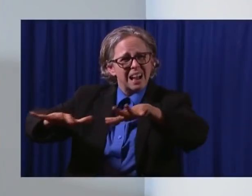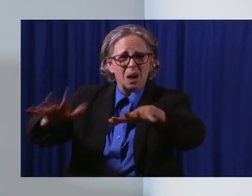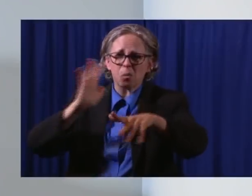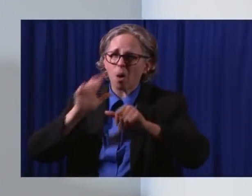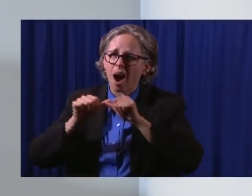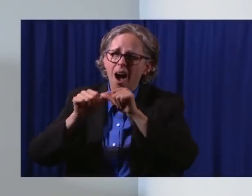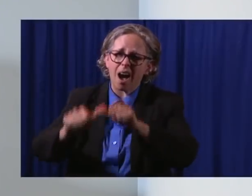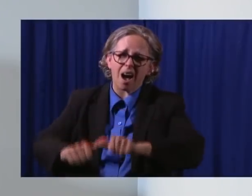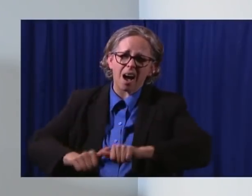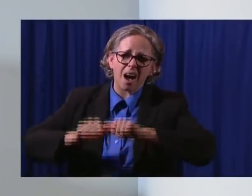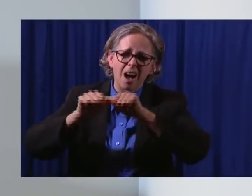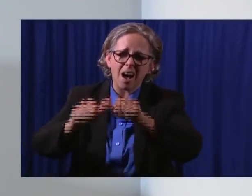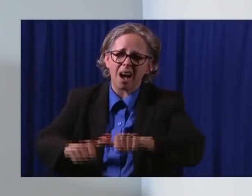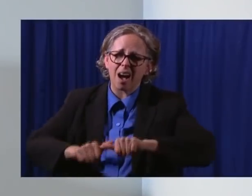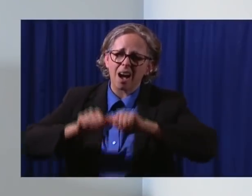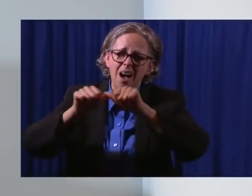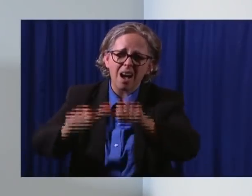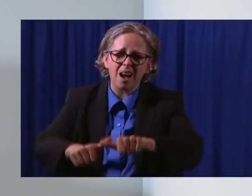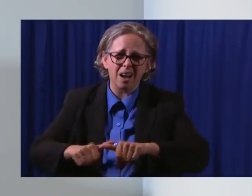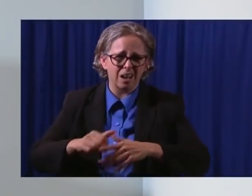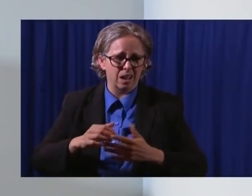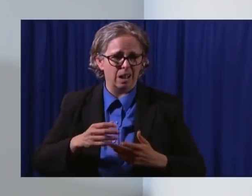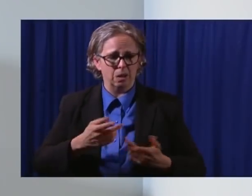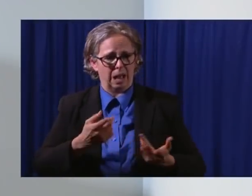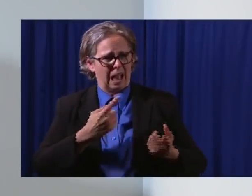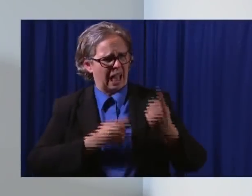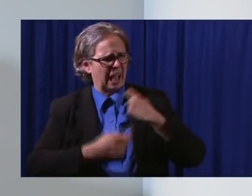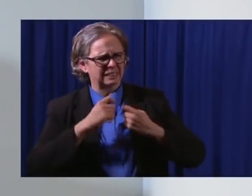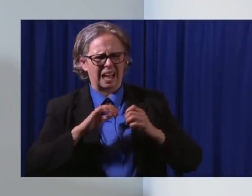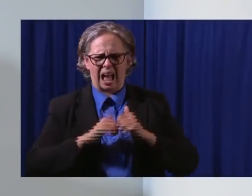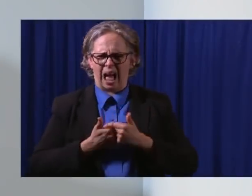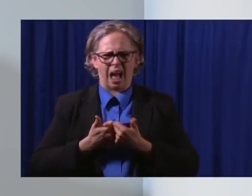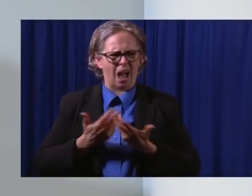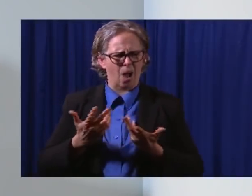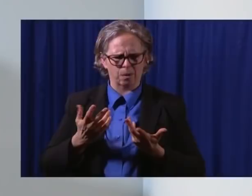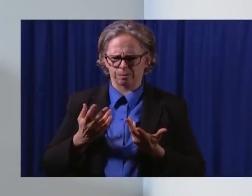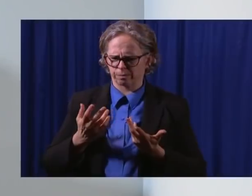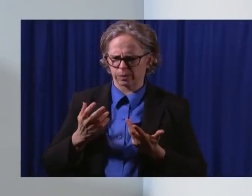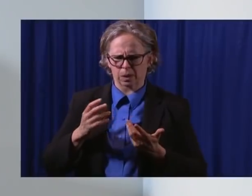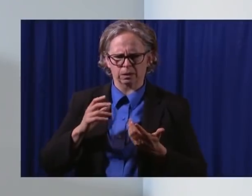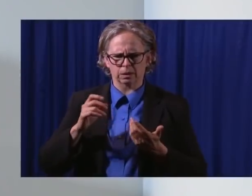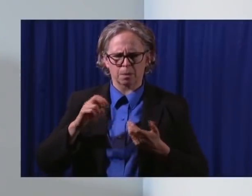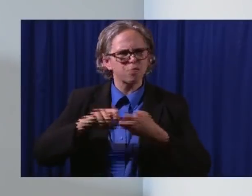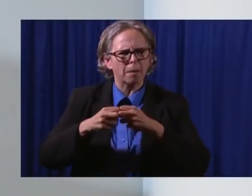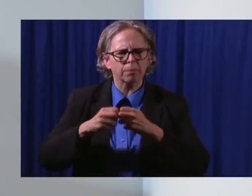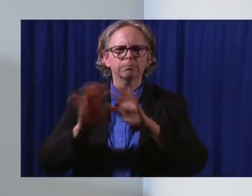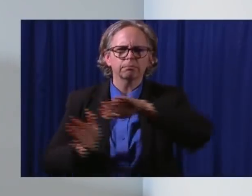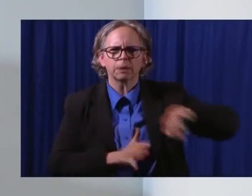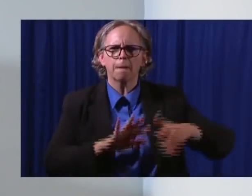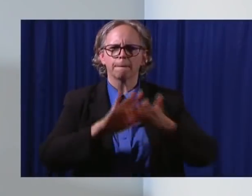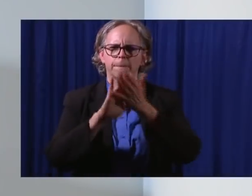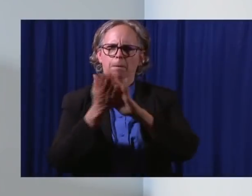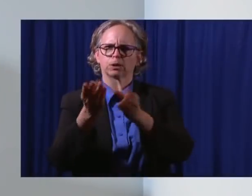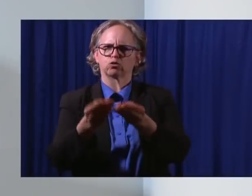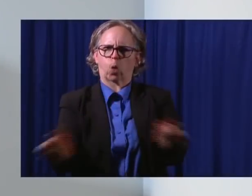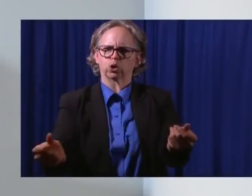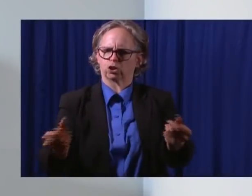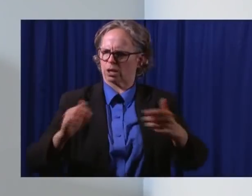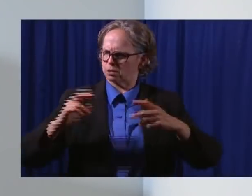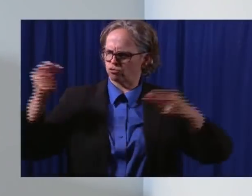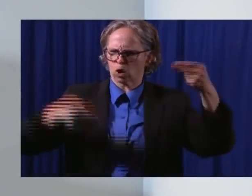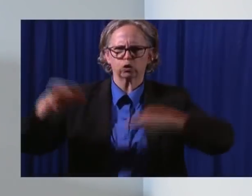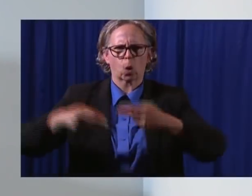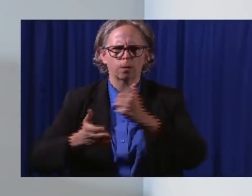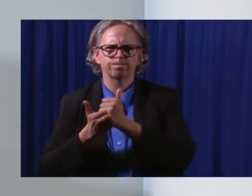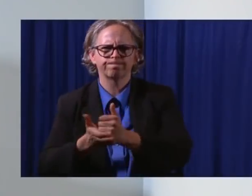to contribute to be part of the solution. And I would just ask everybody in a leadership role, what are you doing to